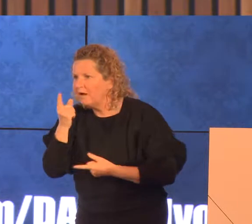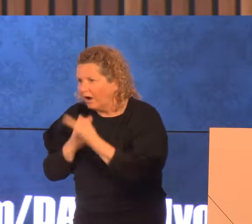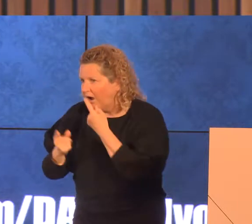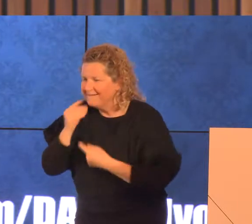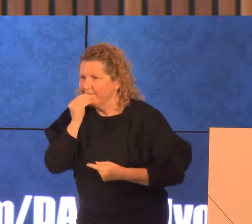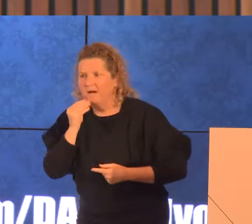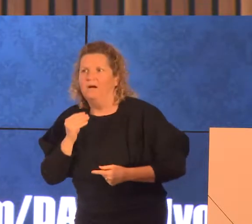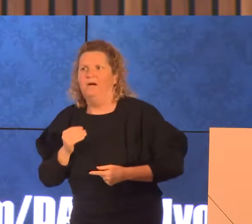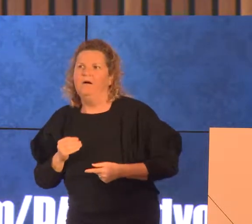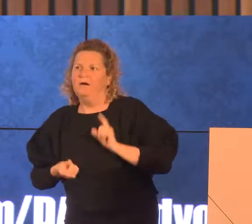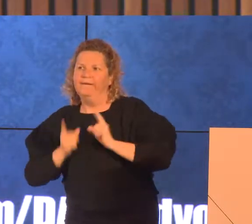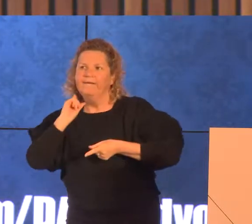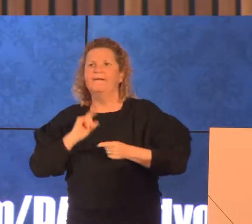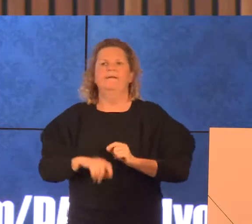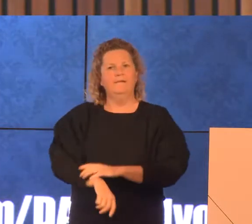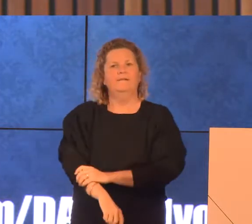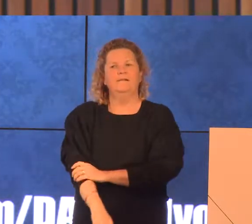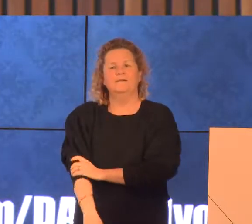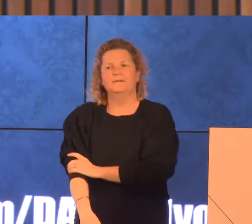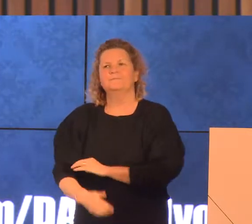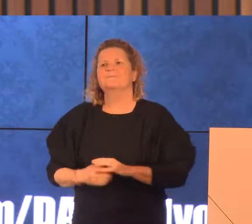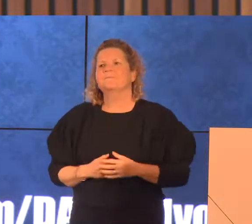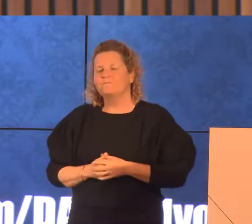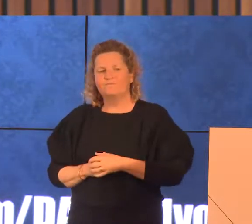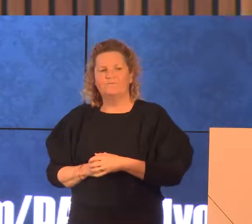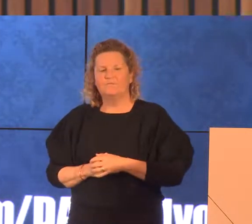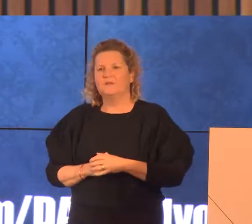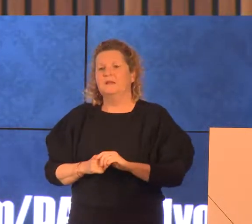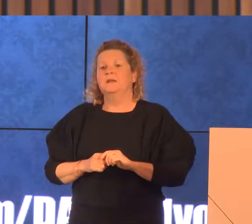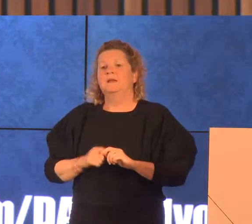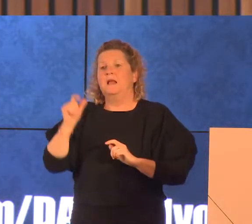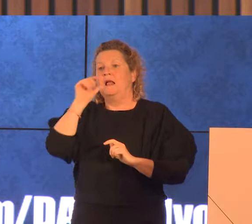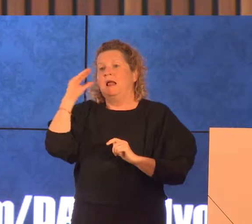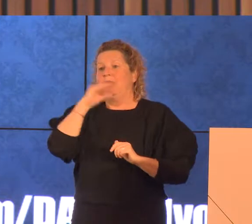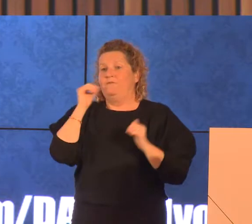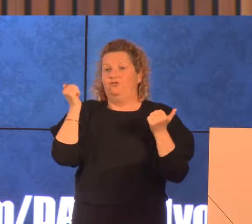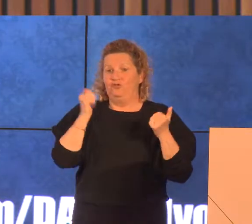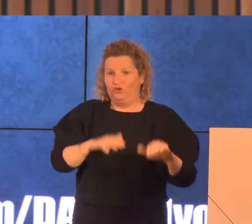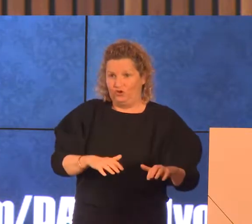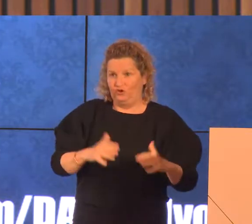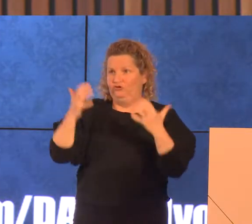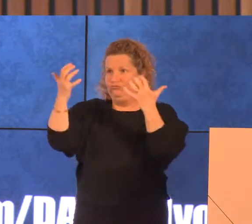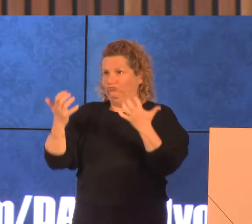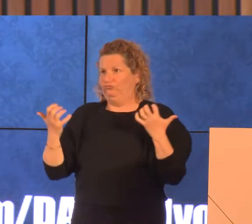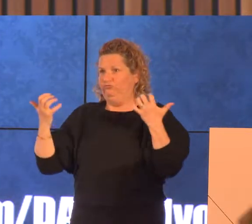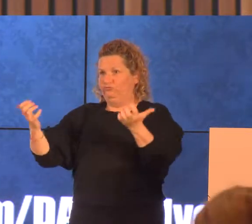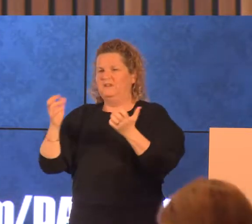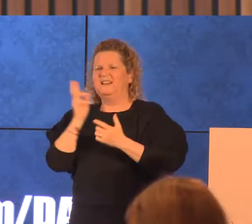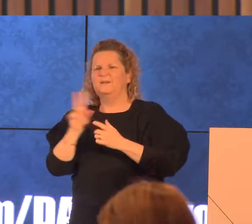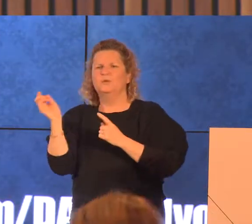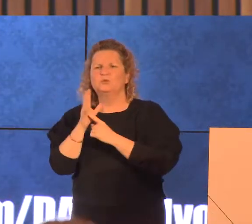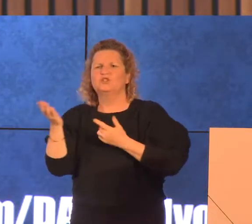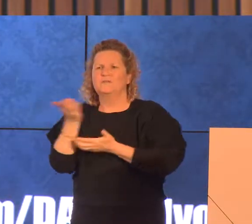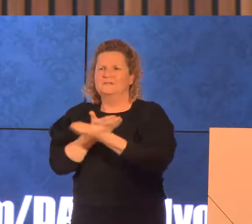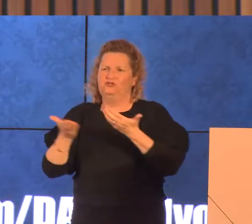But as we come back from lunch, the important conversations continue. But as I just thought I'd